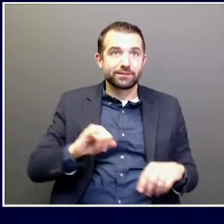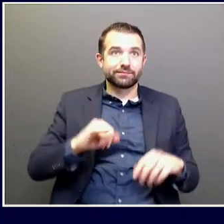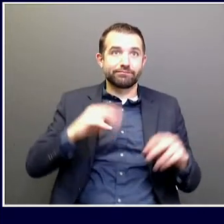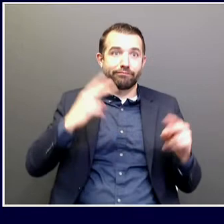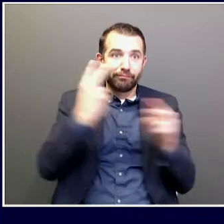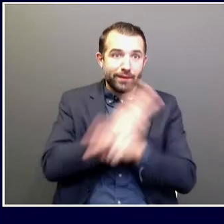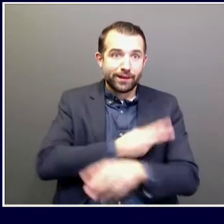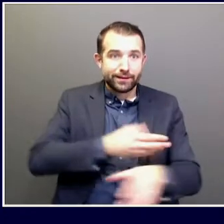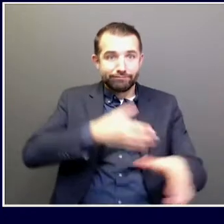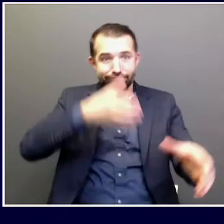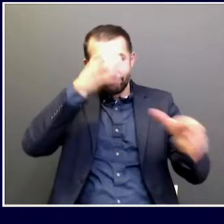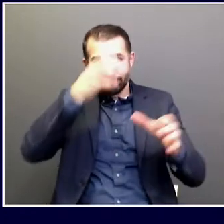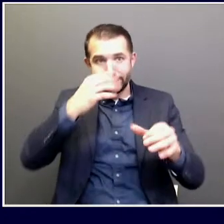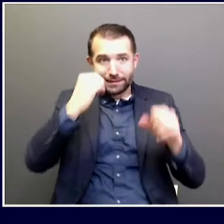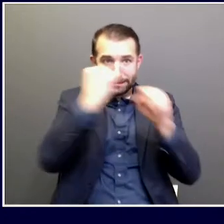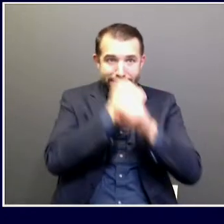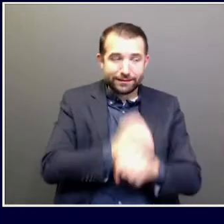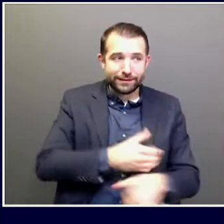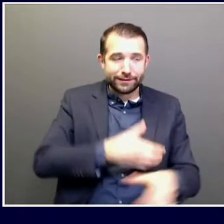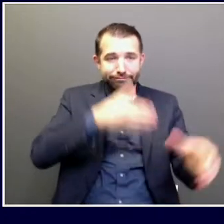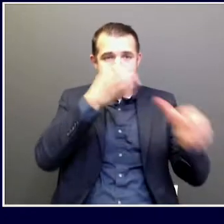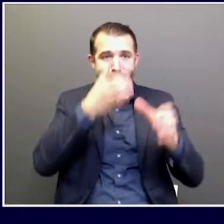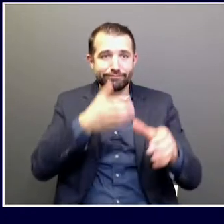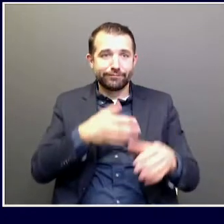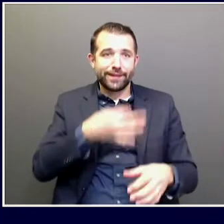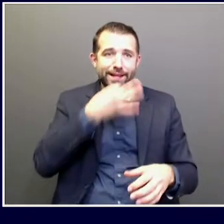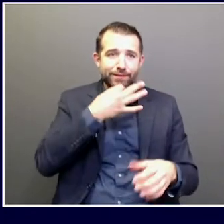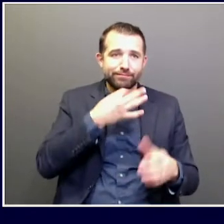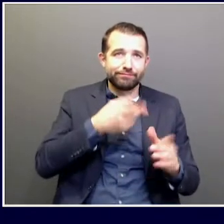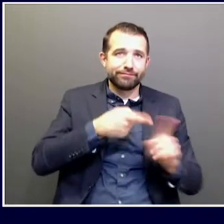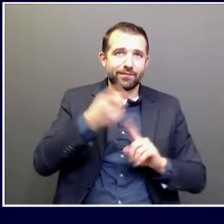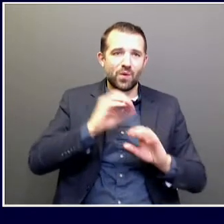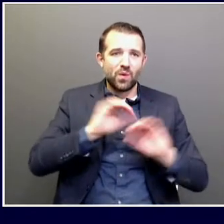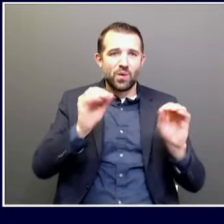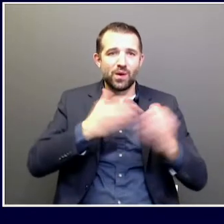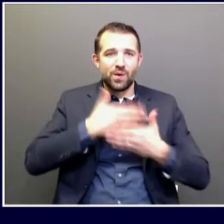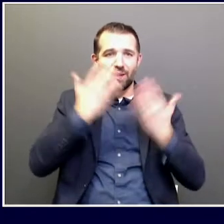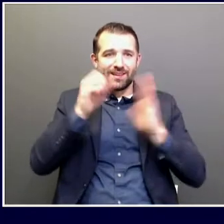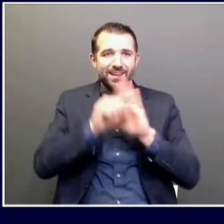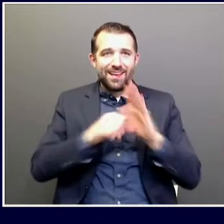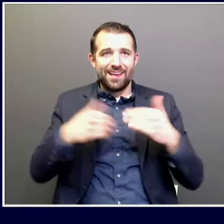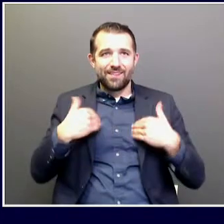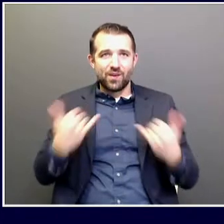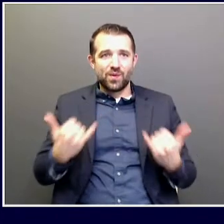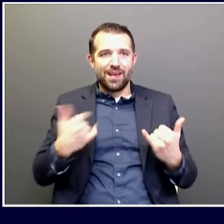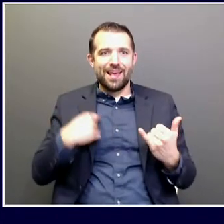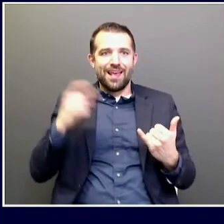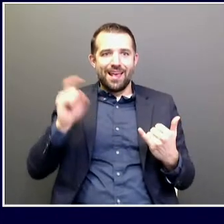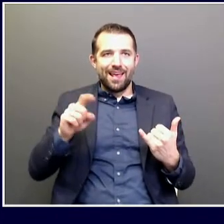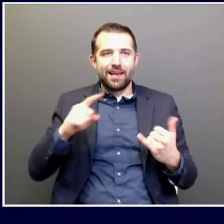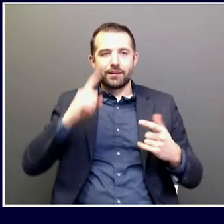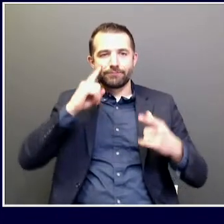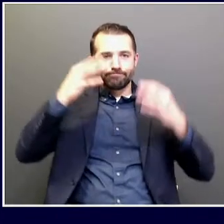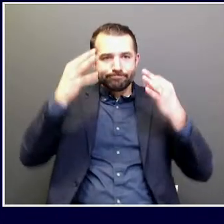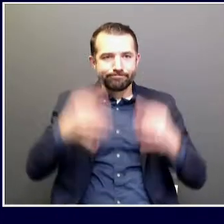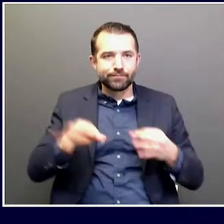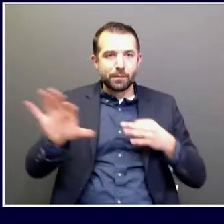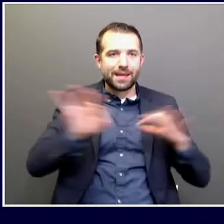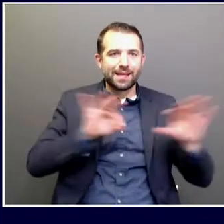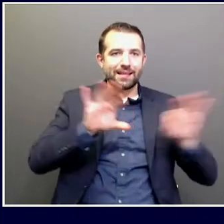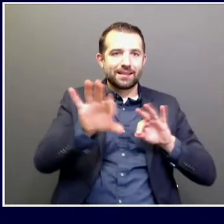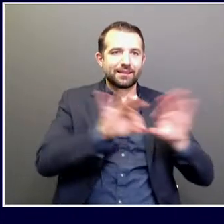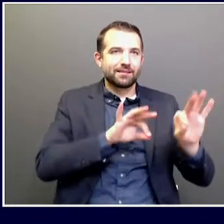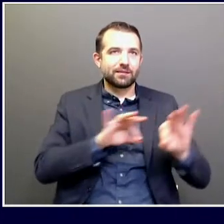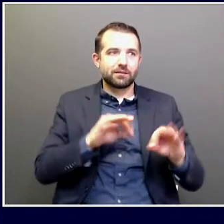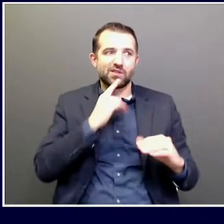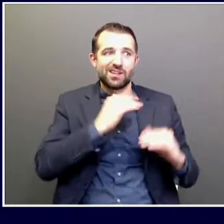those. We don't have that. No state does right now. So we've unfortunately got really tough choices to make. Okay, thank you, everyone.